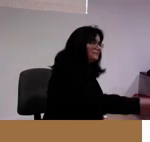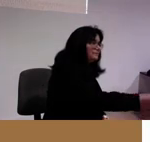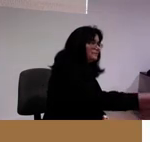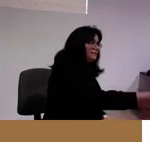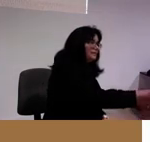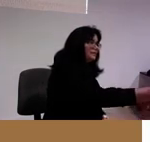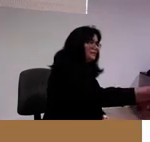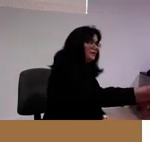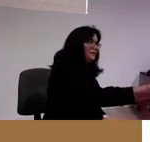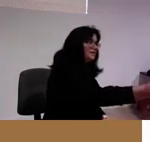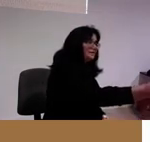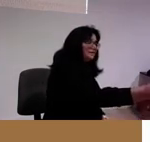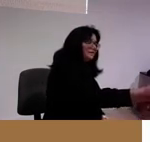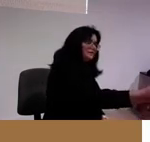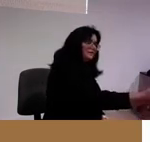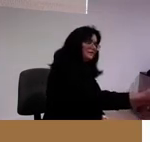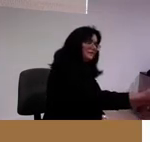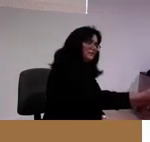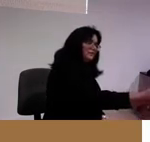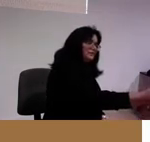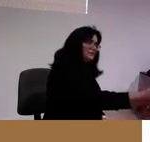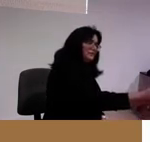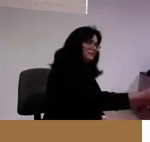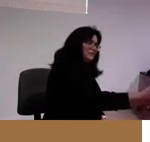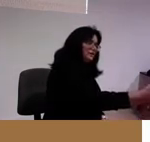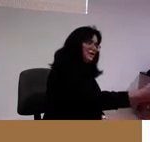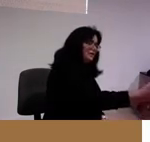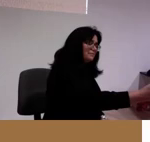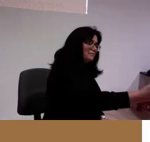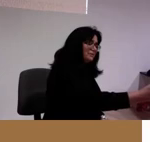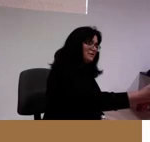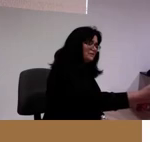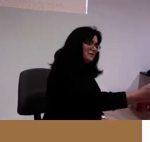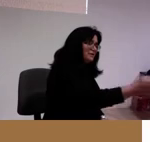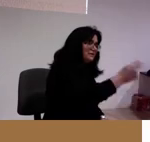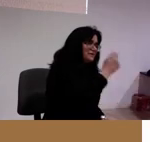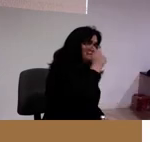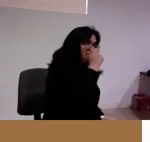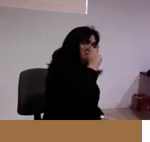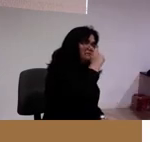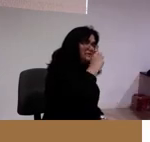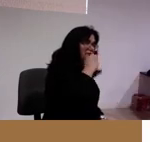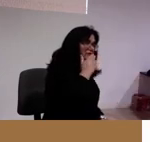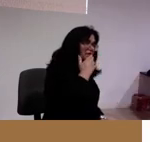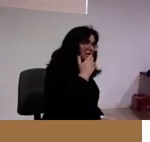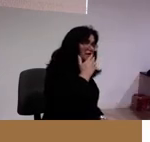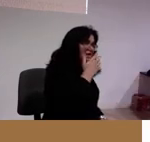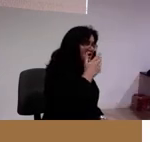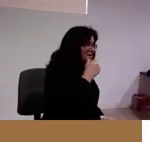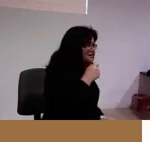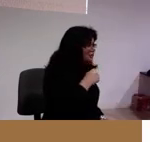footprint. And he got the material and he rubbed it between his fingers, sniffed